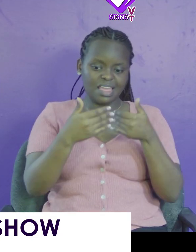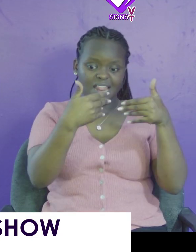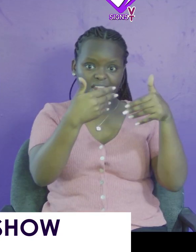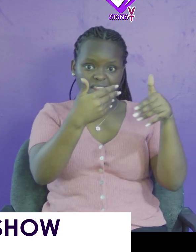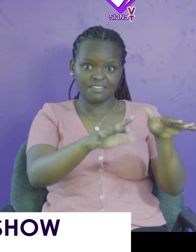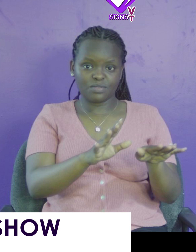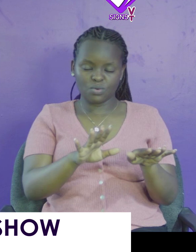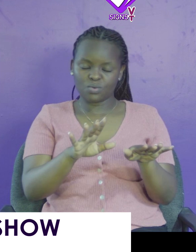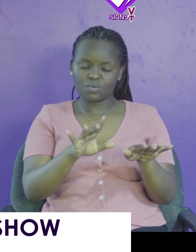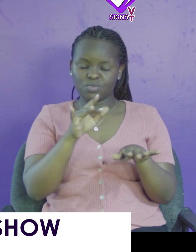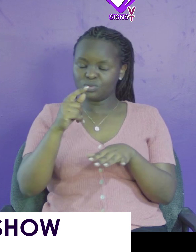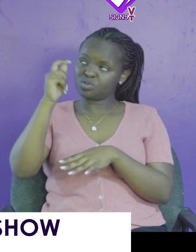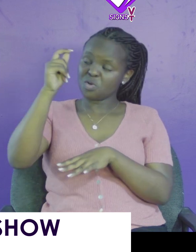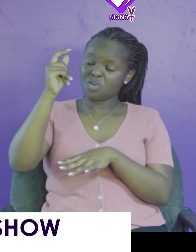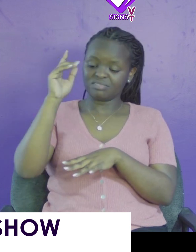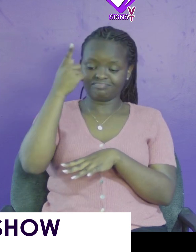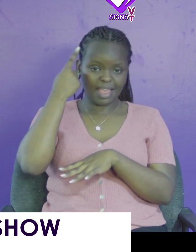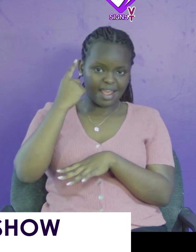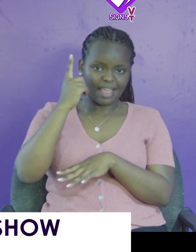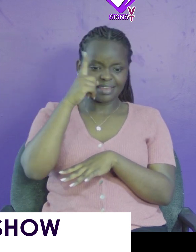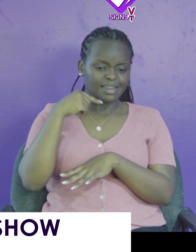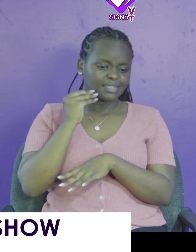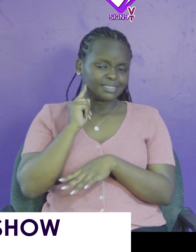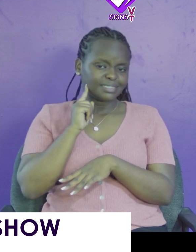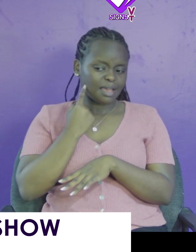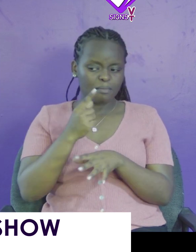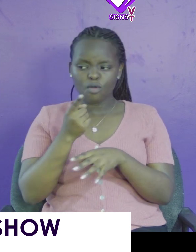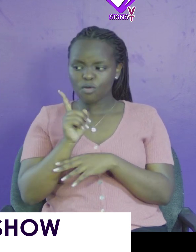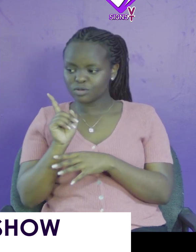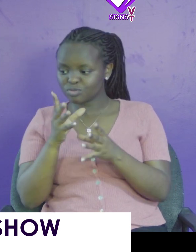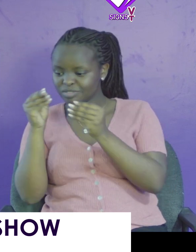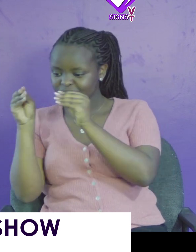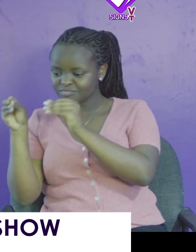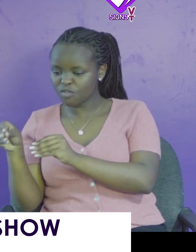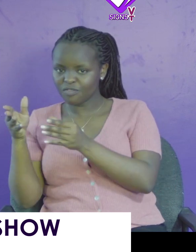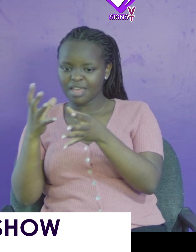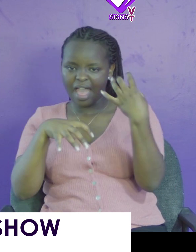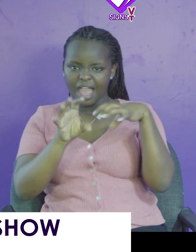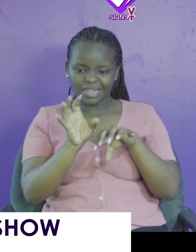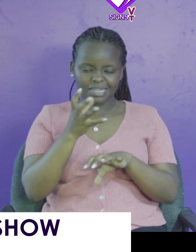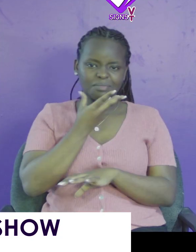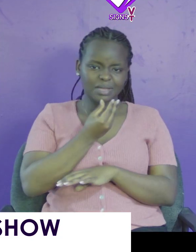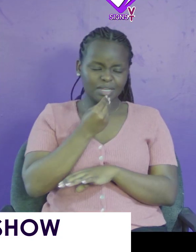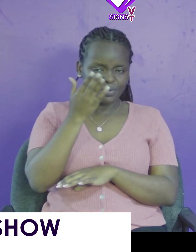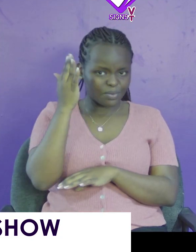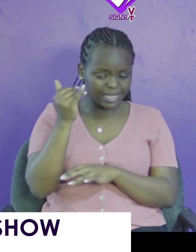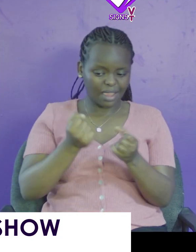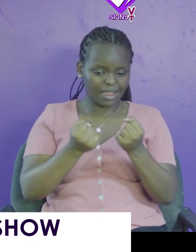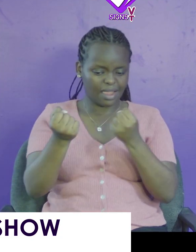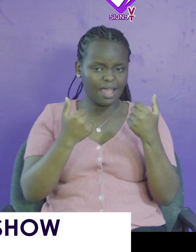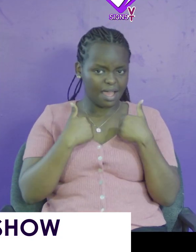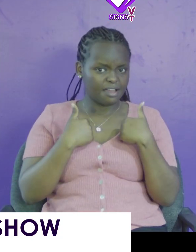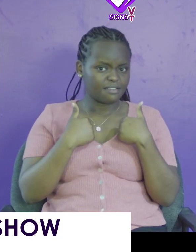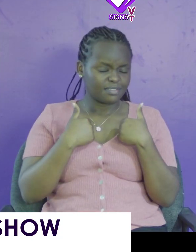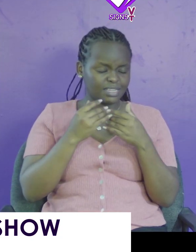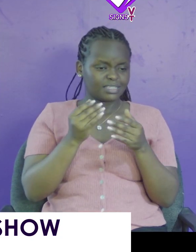tall, dark, and handsome you are. They go to this ugly man because of that smell of petrol. How do you describe